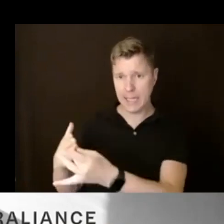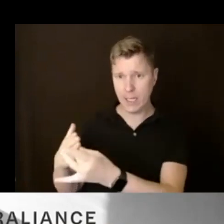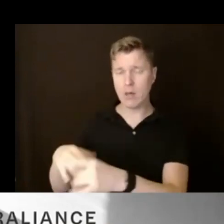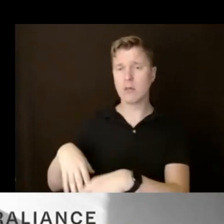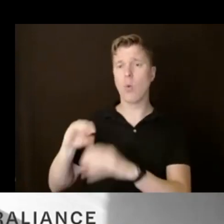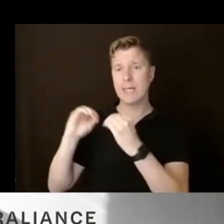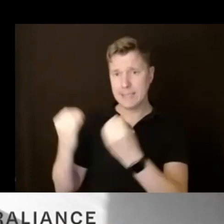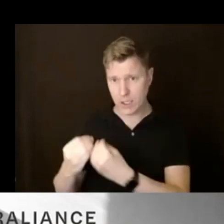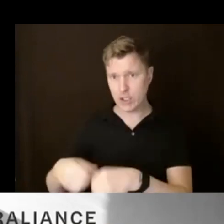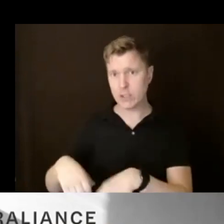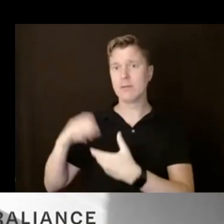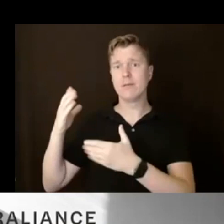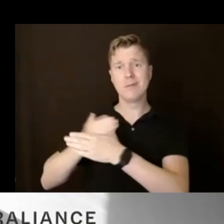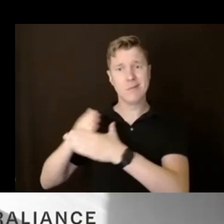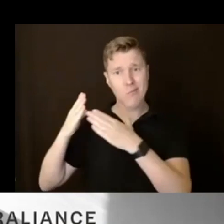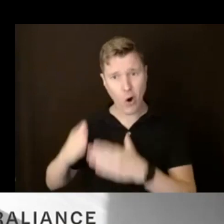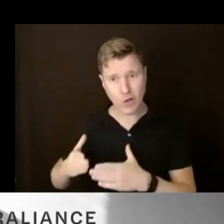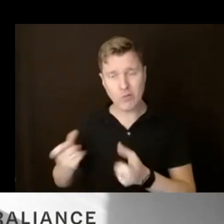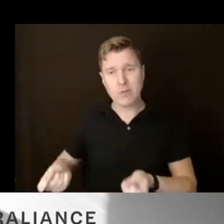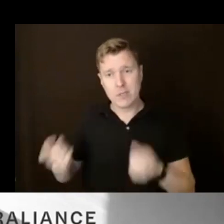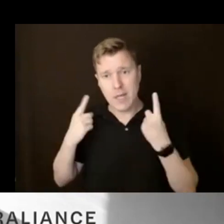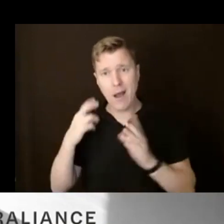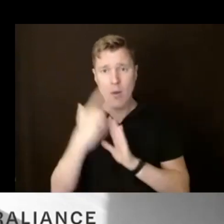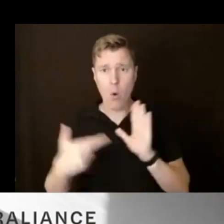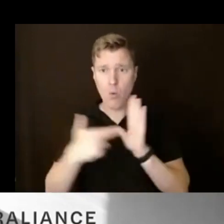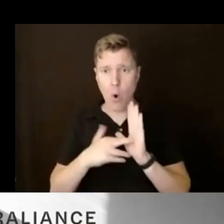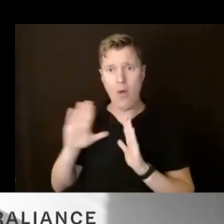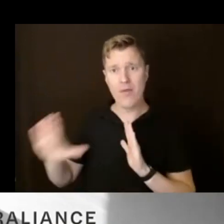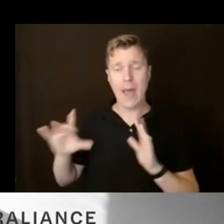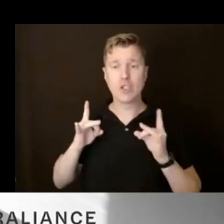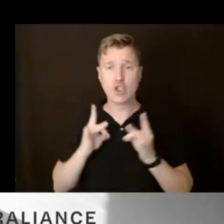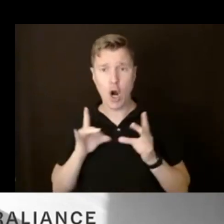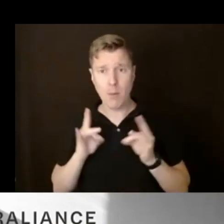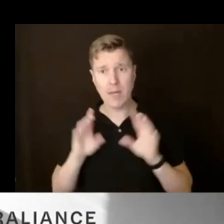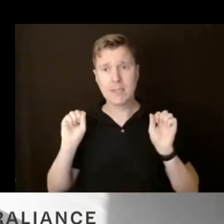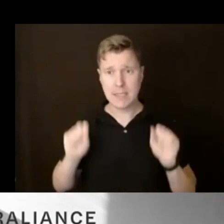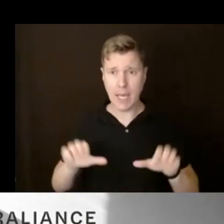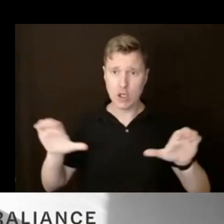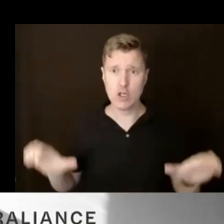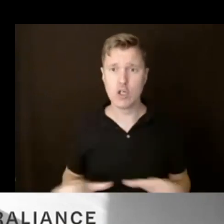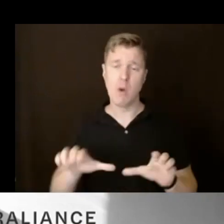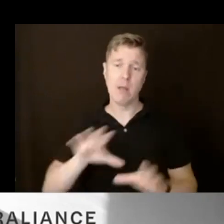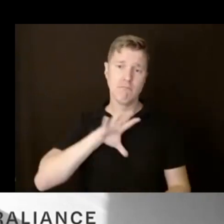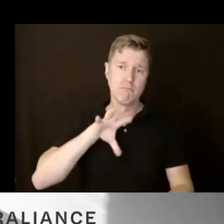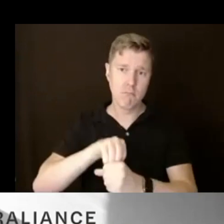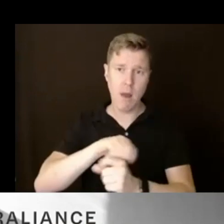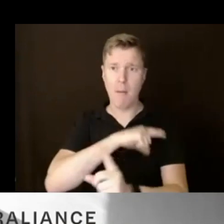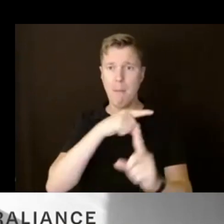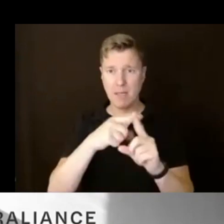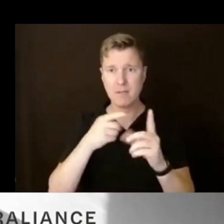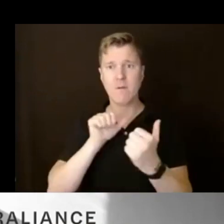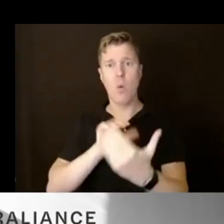and our partners to understand the role that Starbucks can play and to show up in a positive way for our communities.